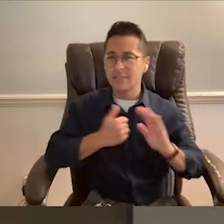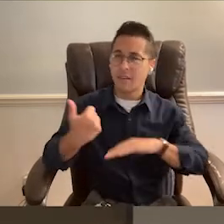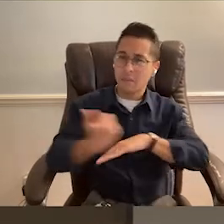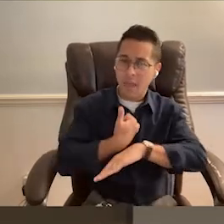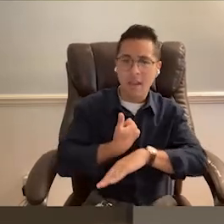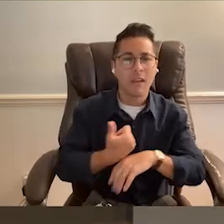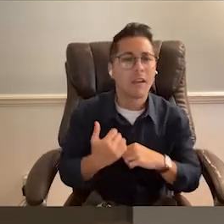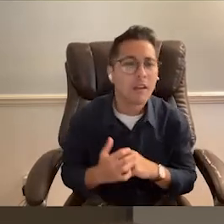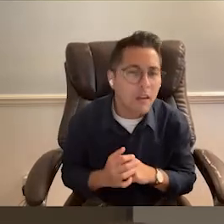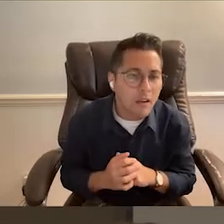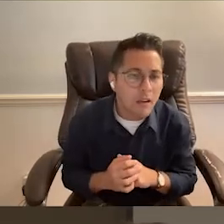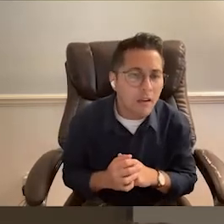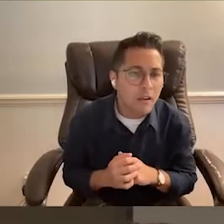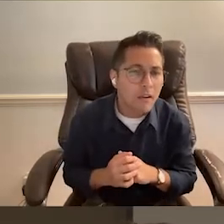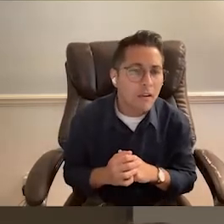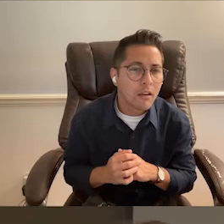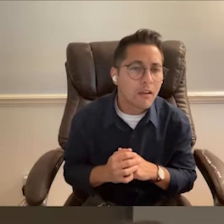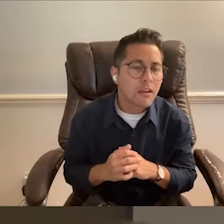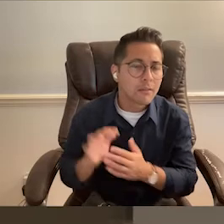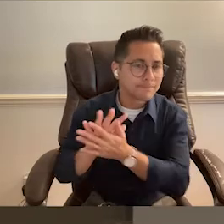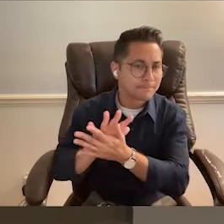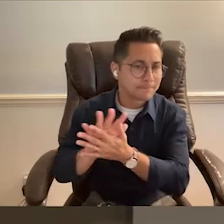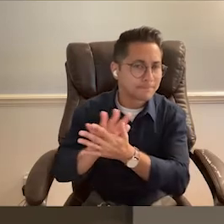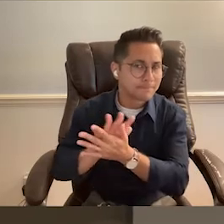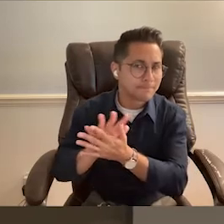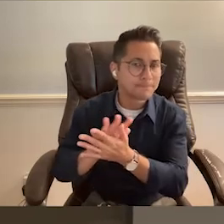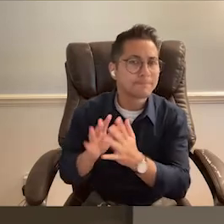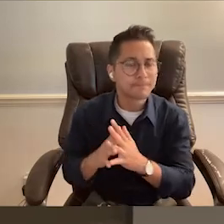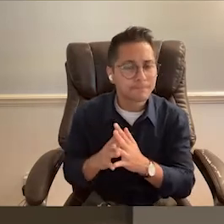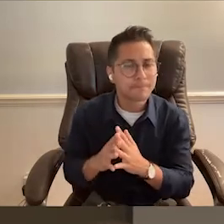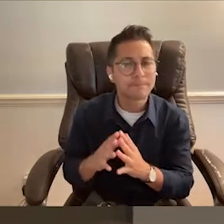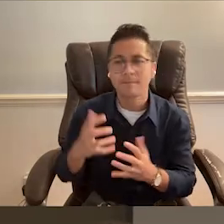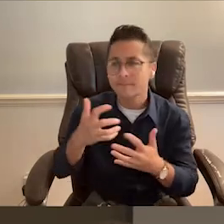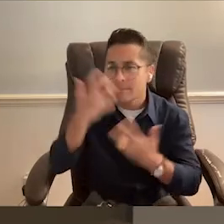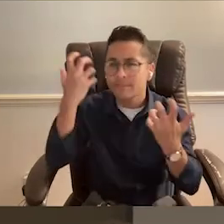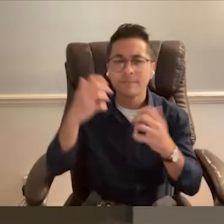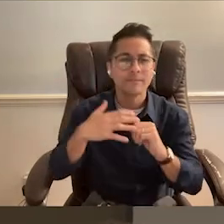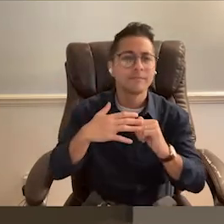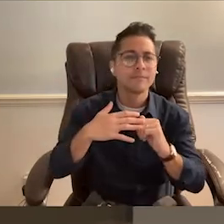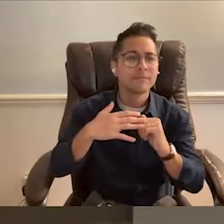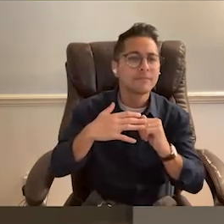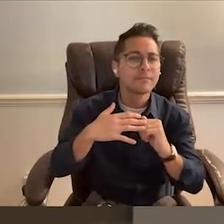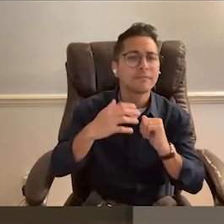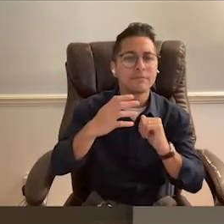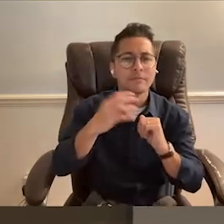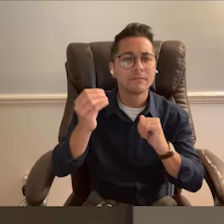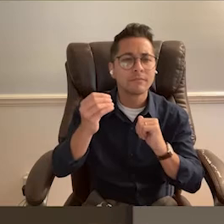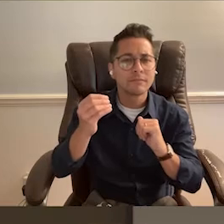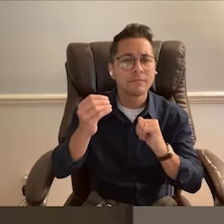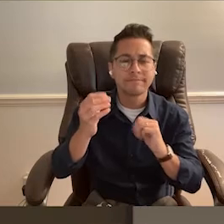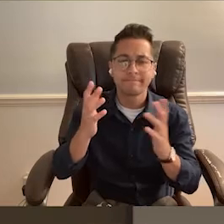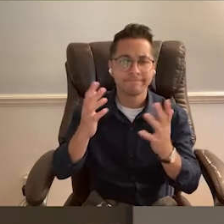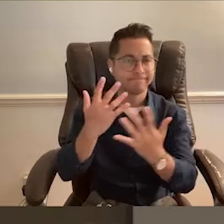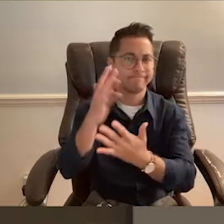thoughts are frequent self-criticism or self-blame. There is prolonged or strong feelings of irritability